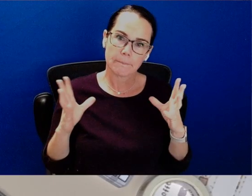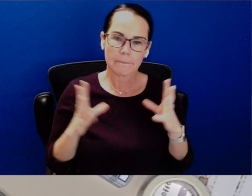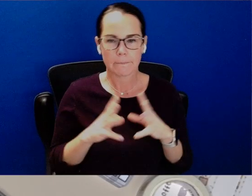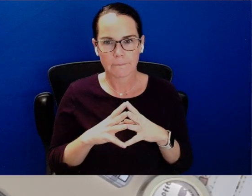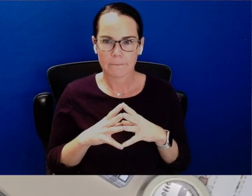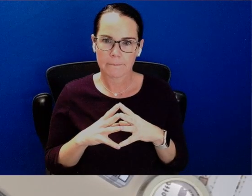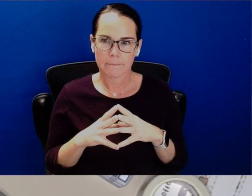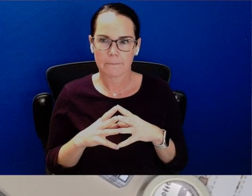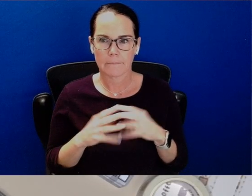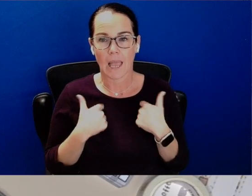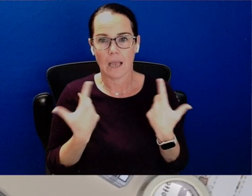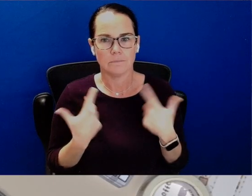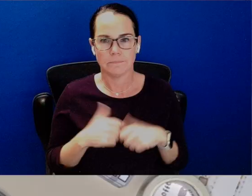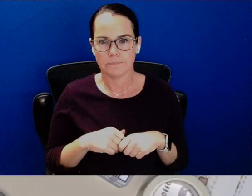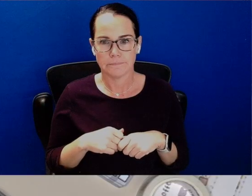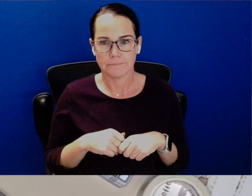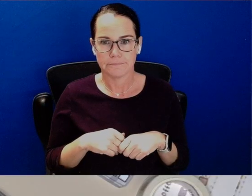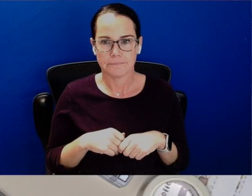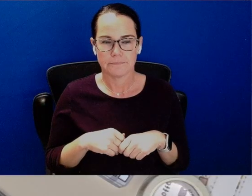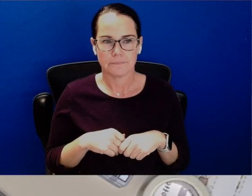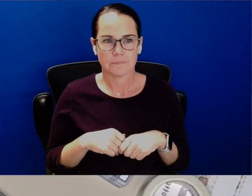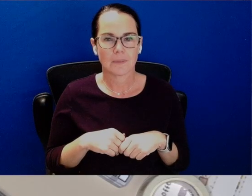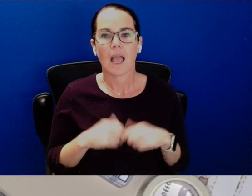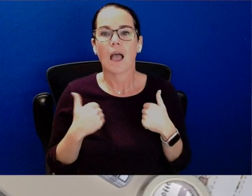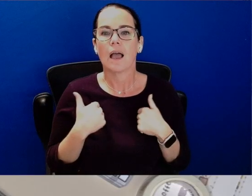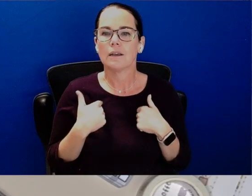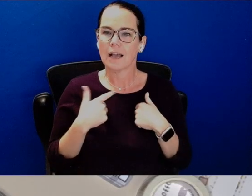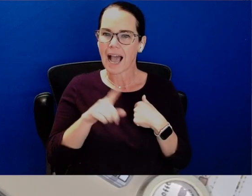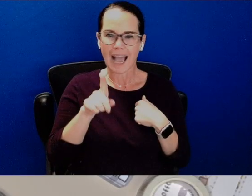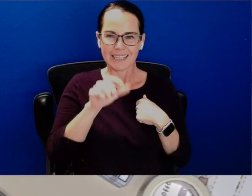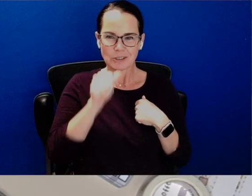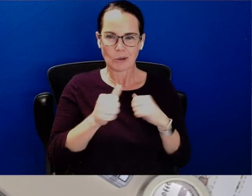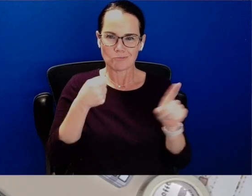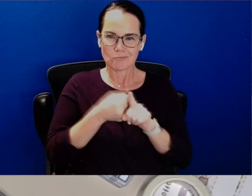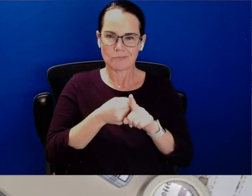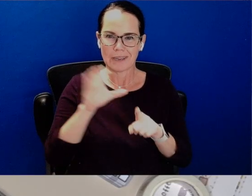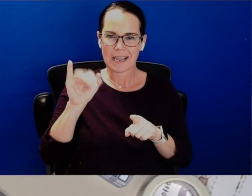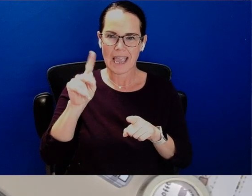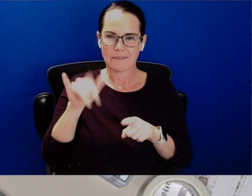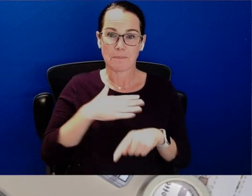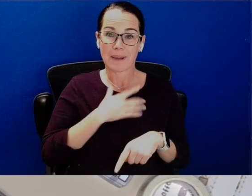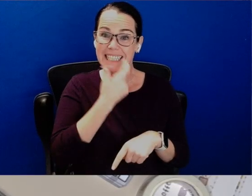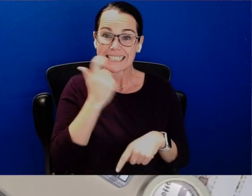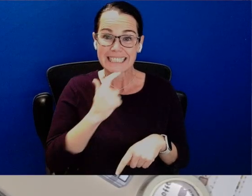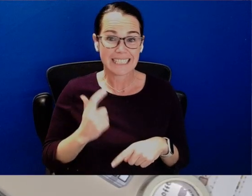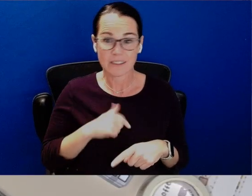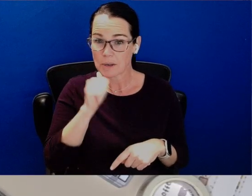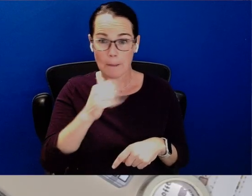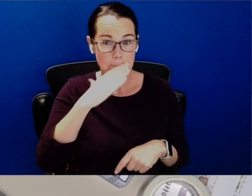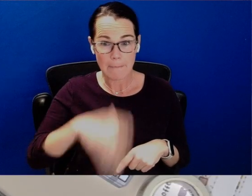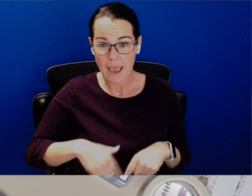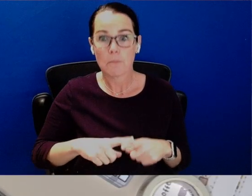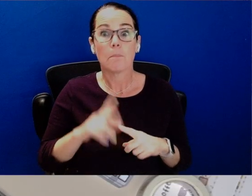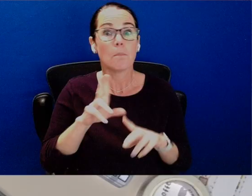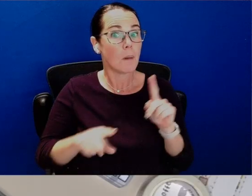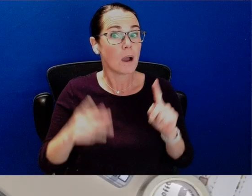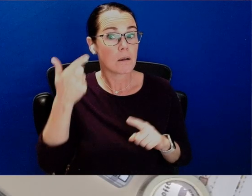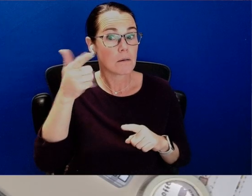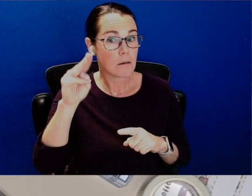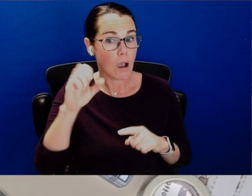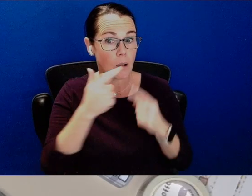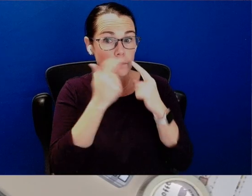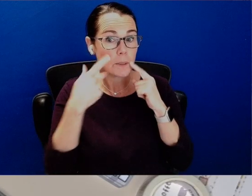Although, I don't know. I don't ever get cavities. Like, I don't have bad teeth. I have terrible gums. Thank you,